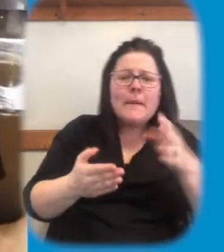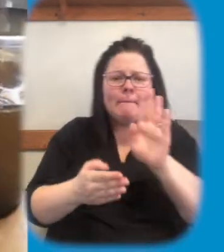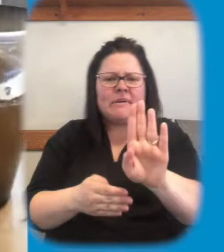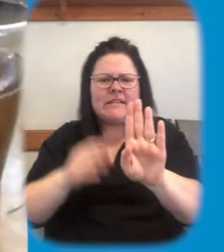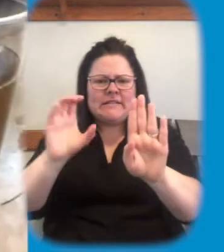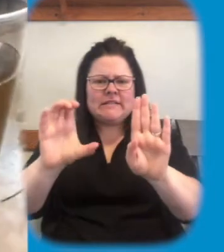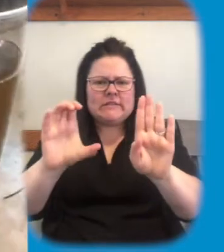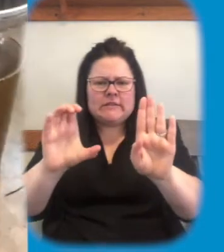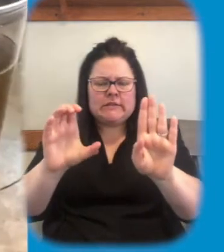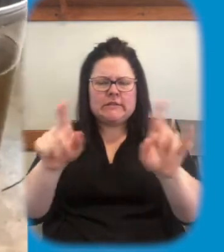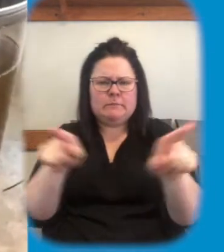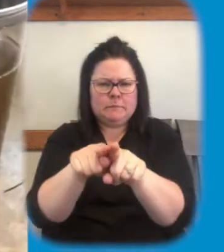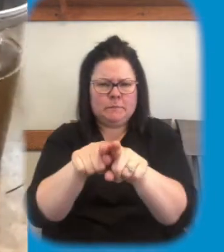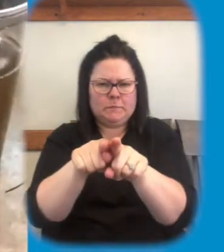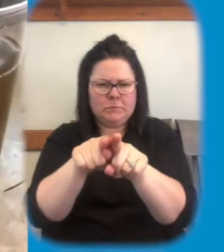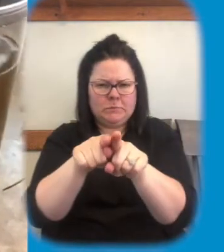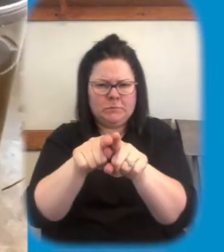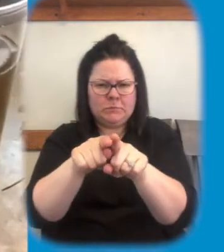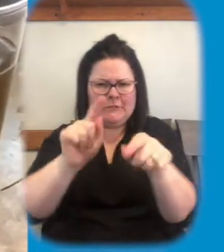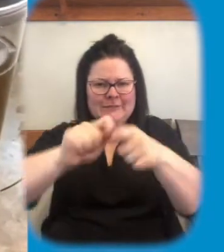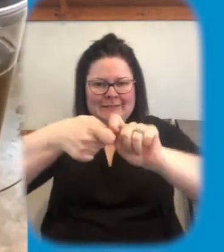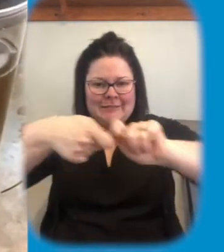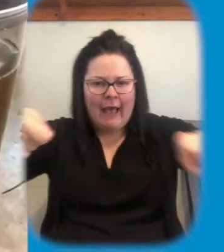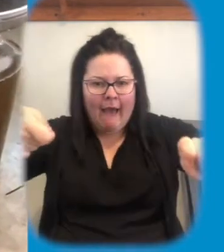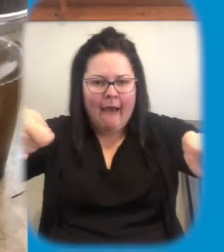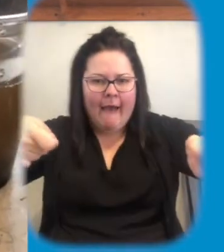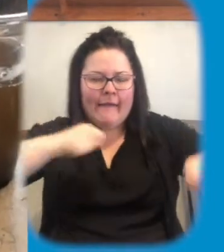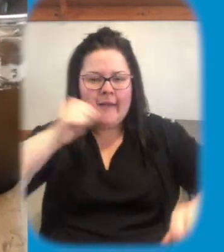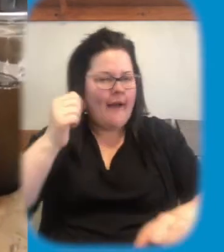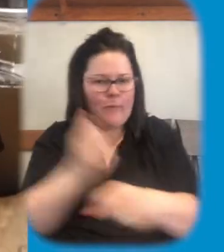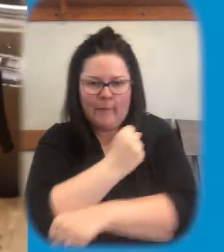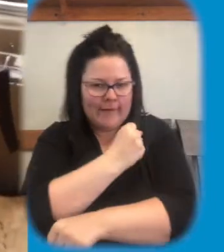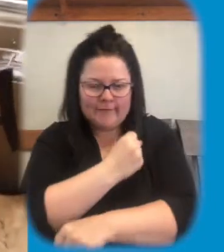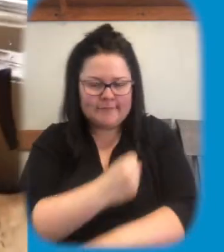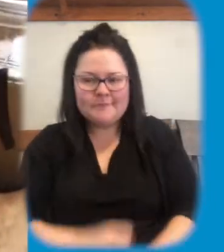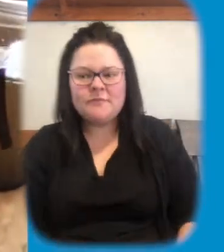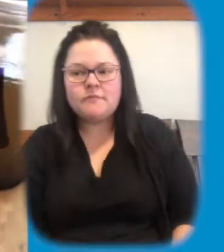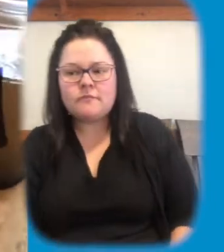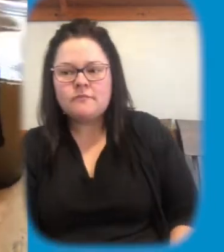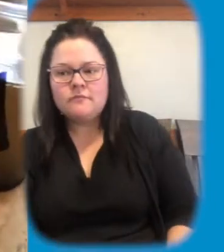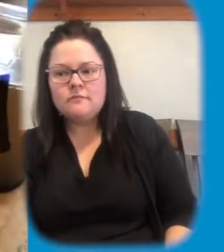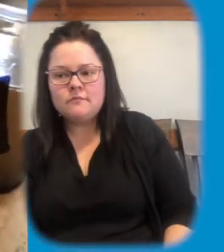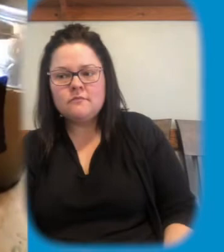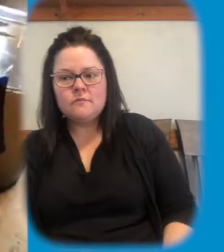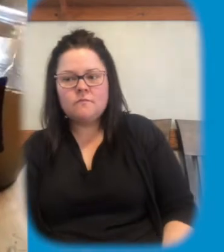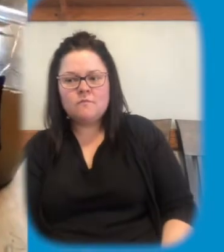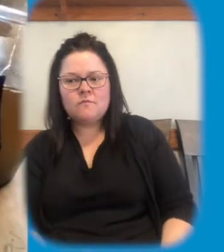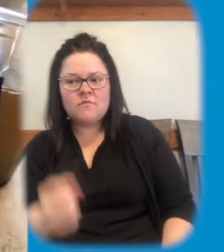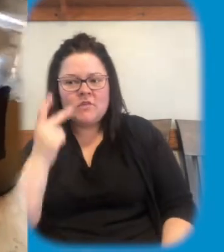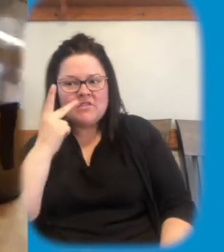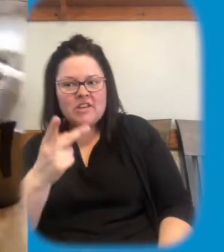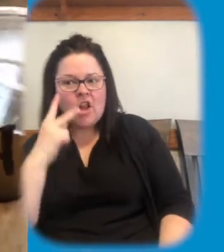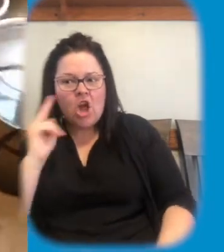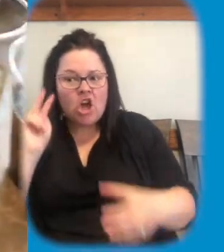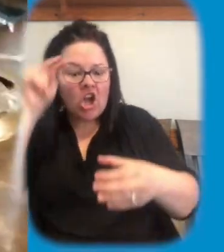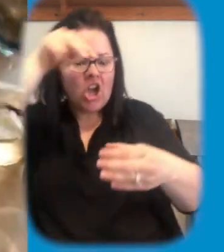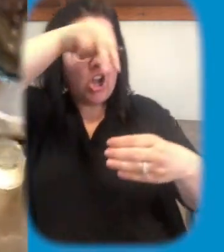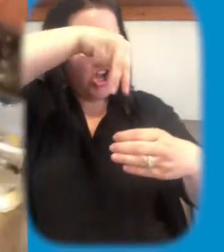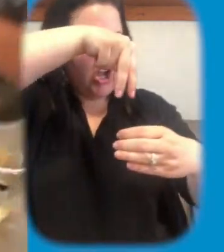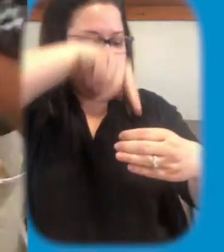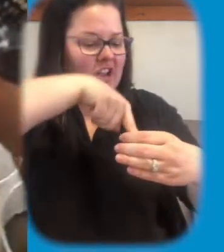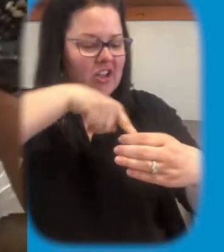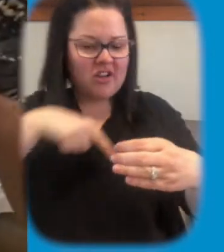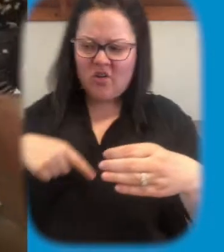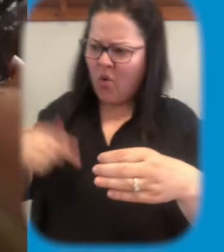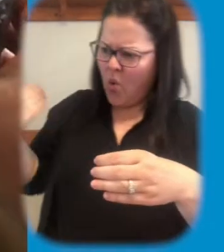B and C had a tie with their clean. You think B and C had a tie? Yeah. All right. Well, we've got enough of this water here. But look at